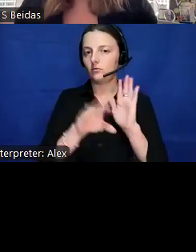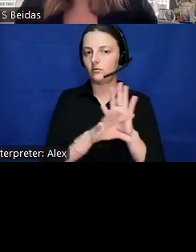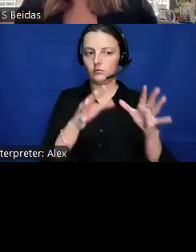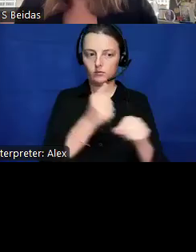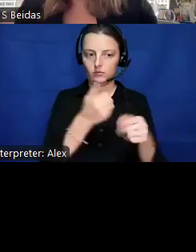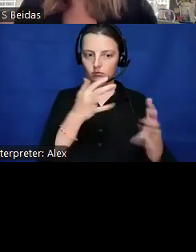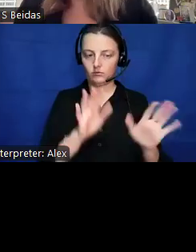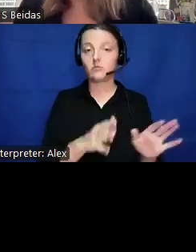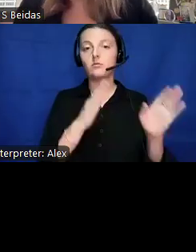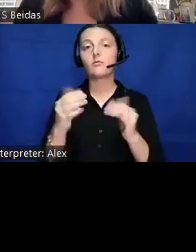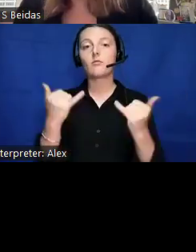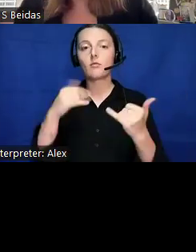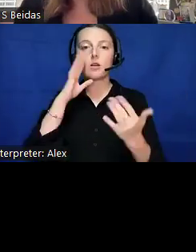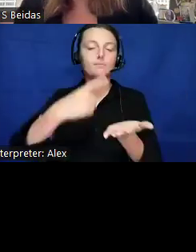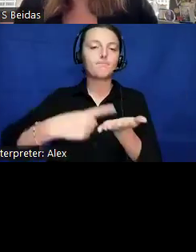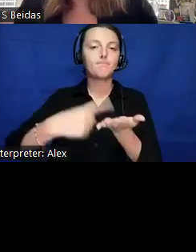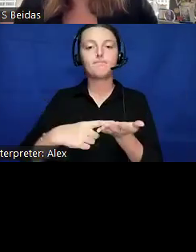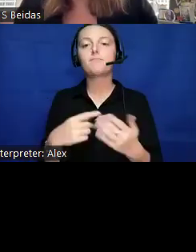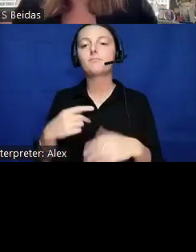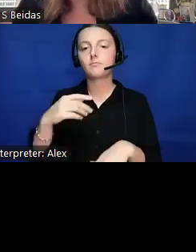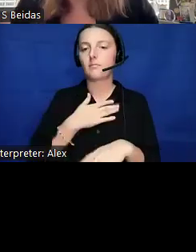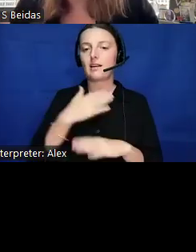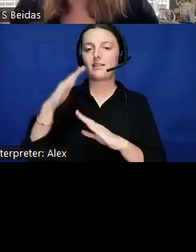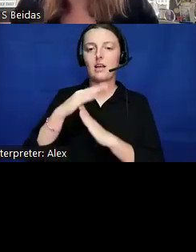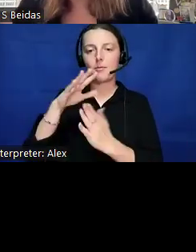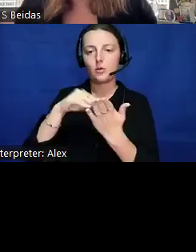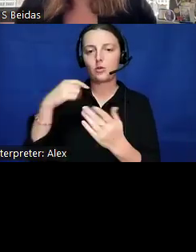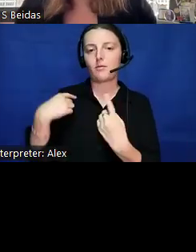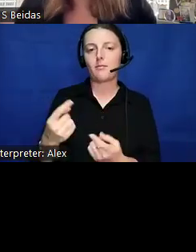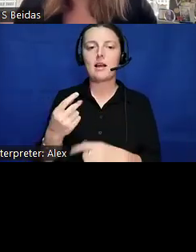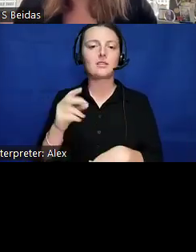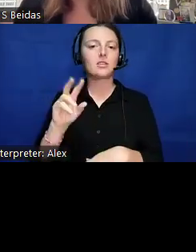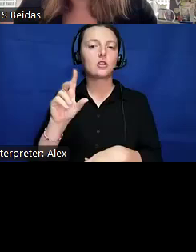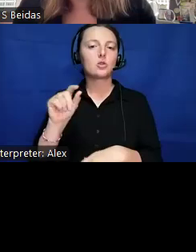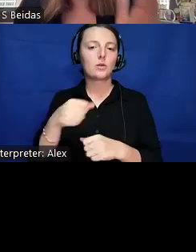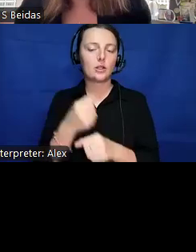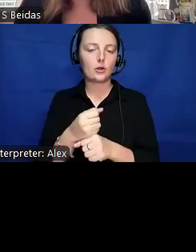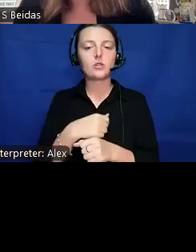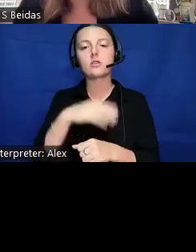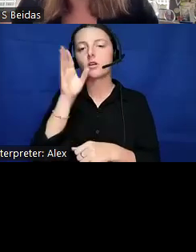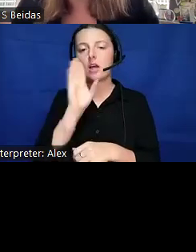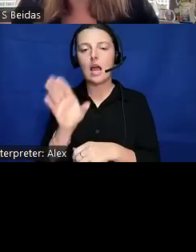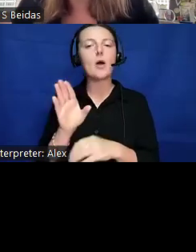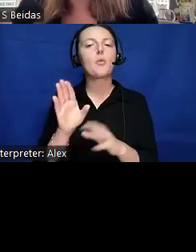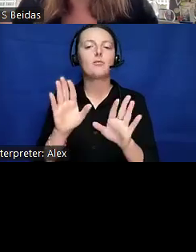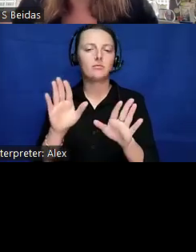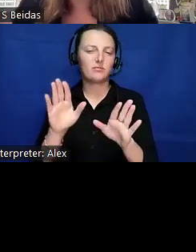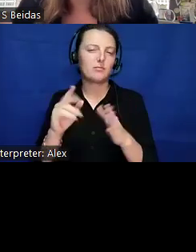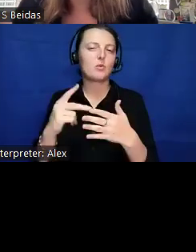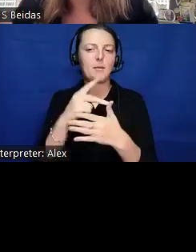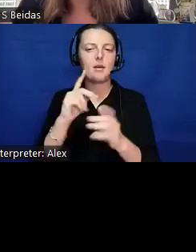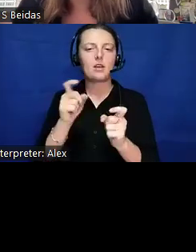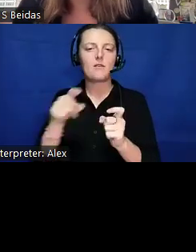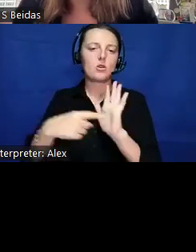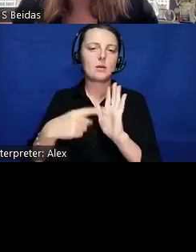2 decades, and I'll be primarily giving you examples from behavioral health related work from our portfolio, although we do have lots of other areas